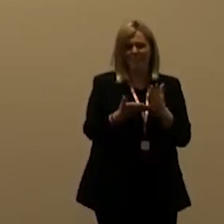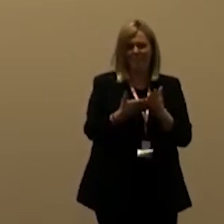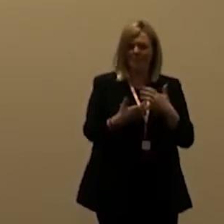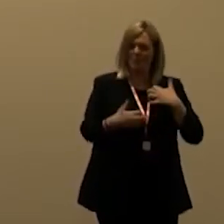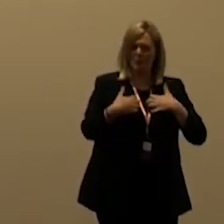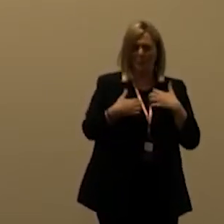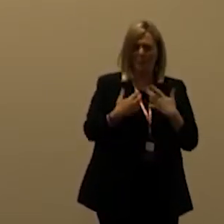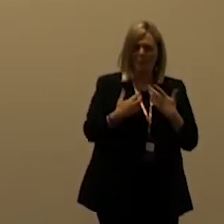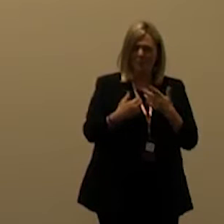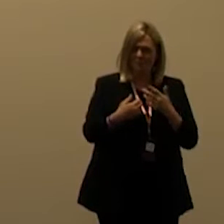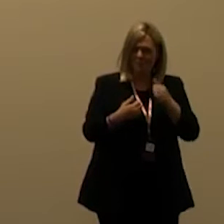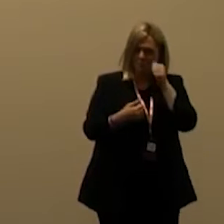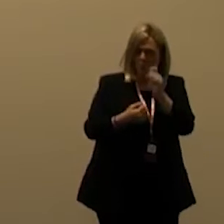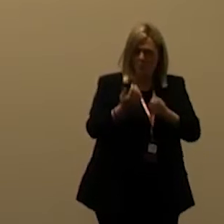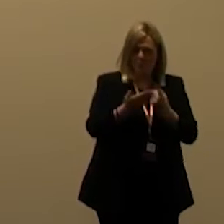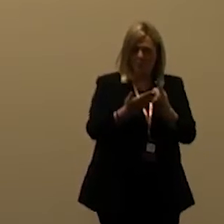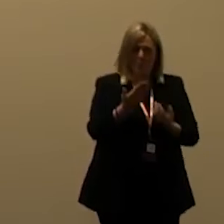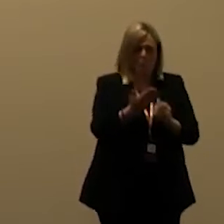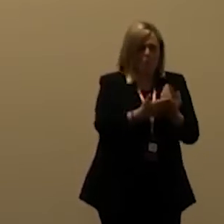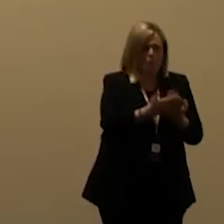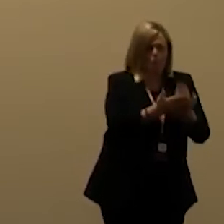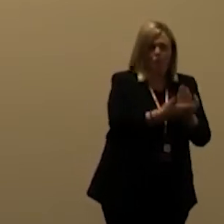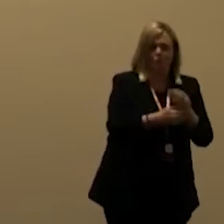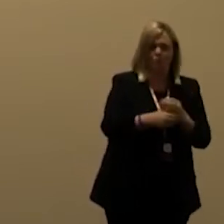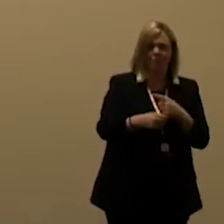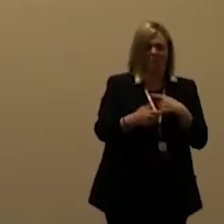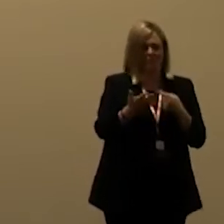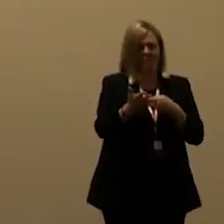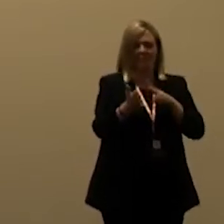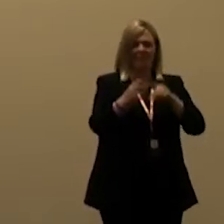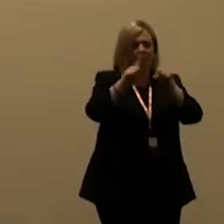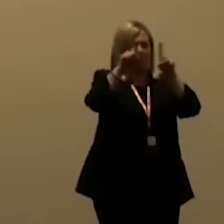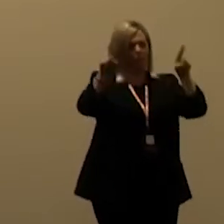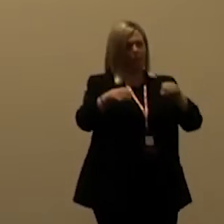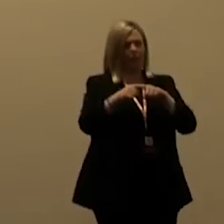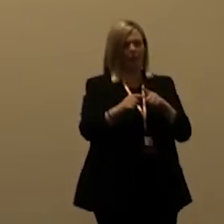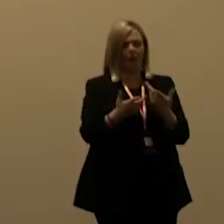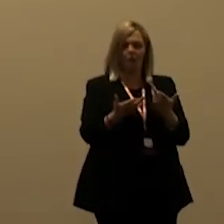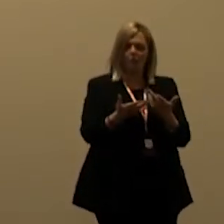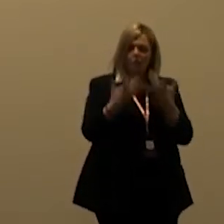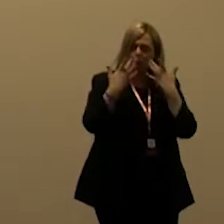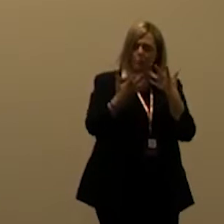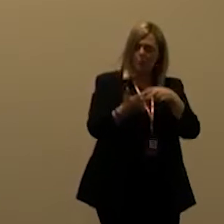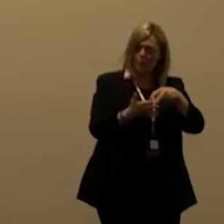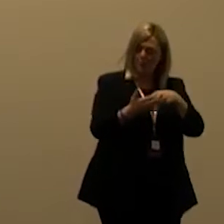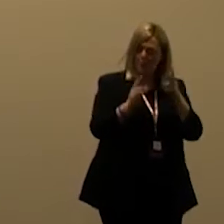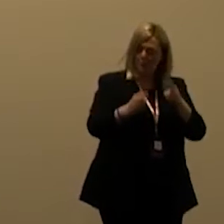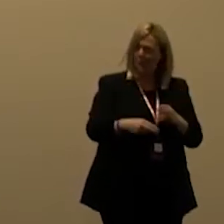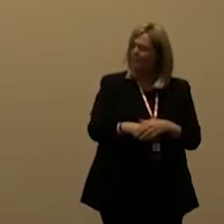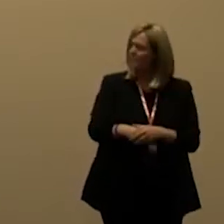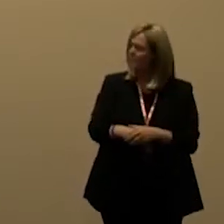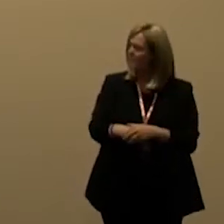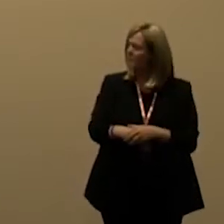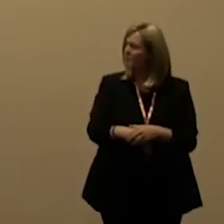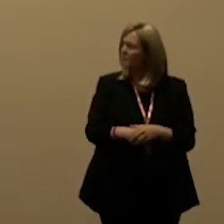in keeping up with the times and having her wall-mounted TV playing Walking Dead whenever it's out. I